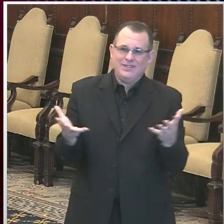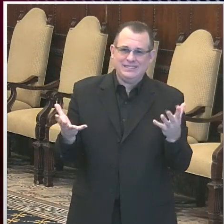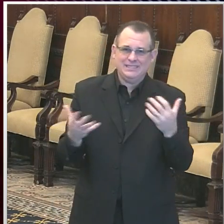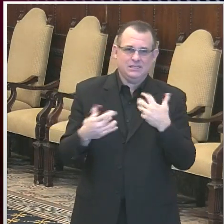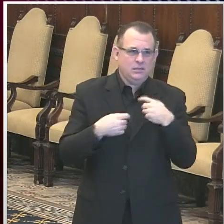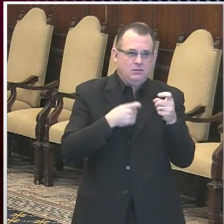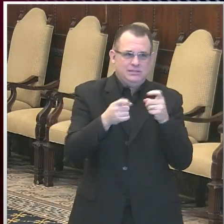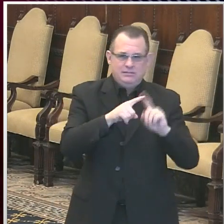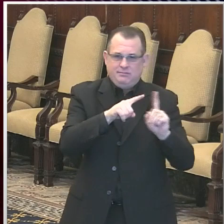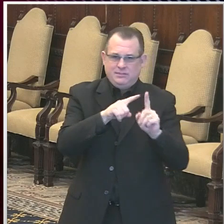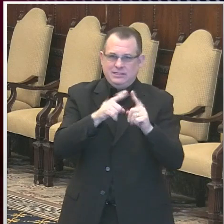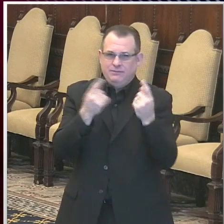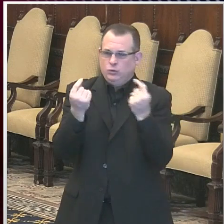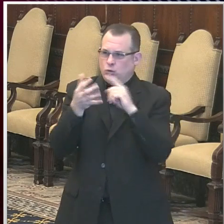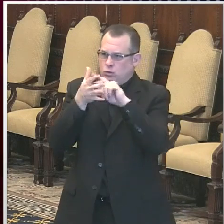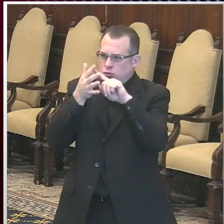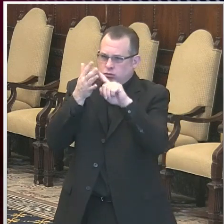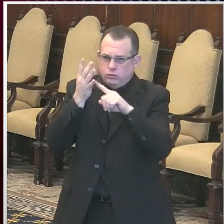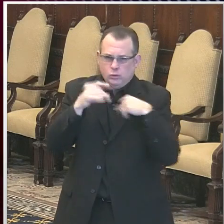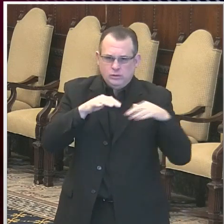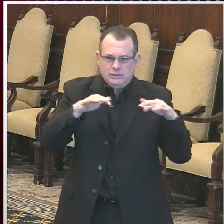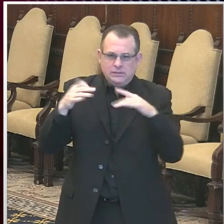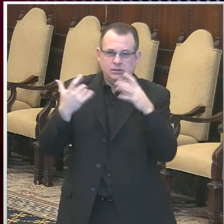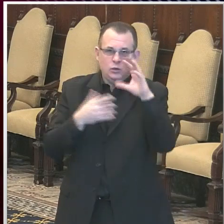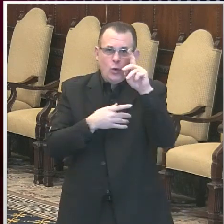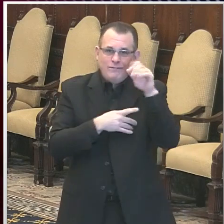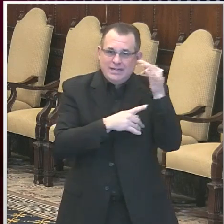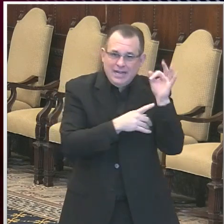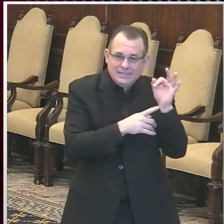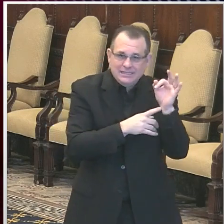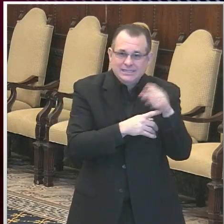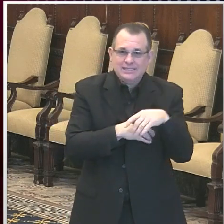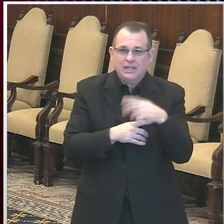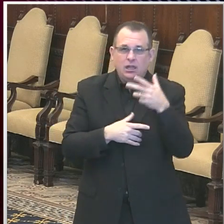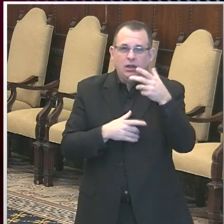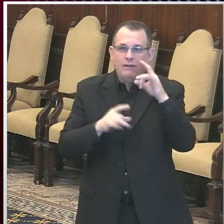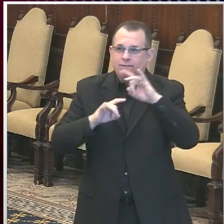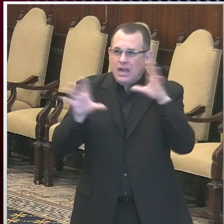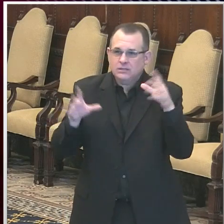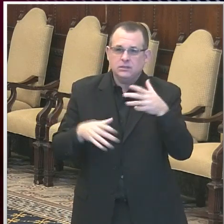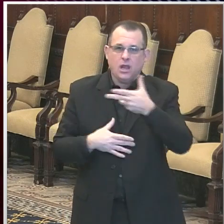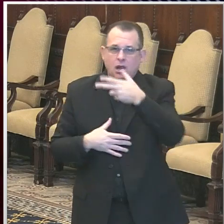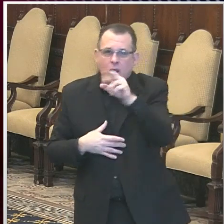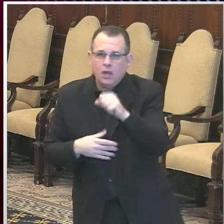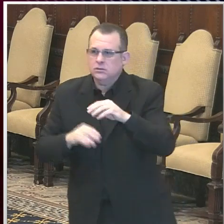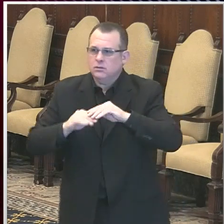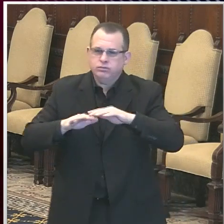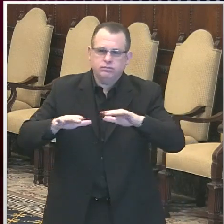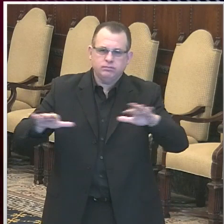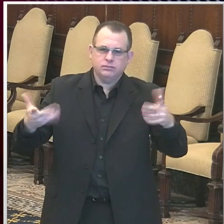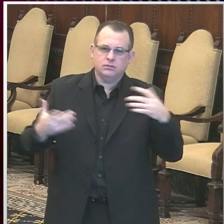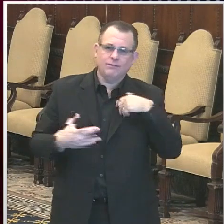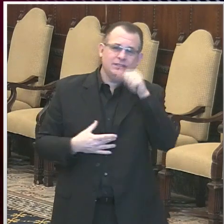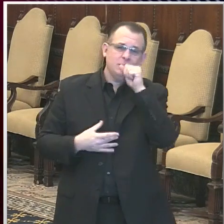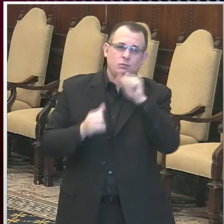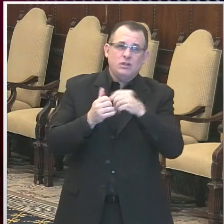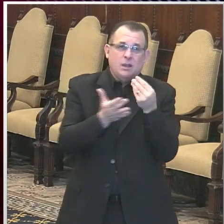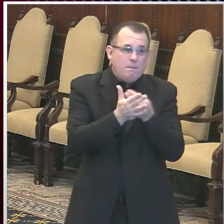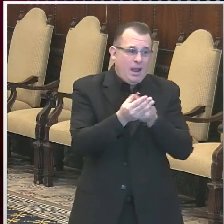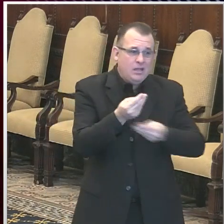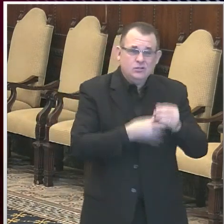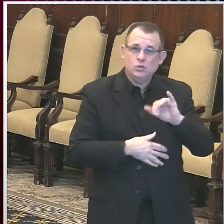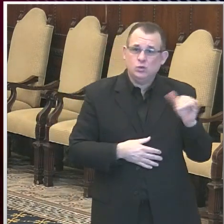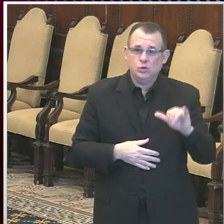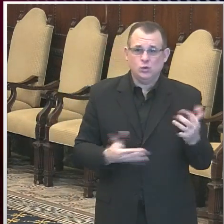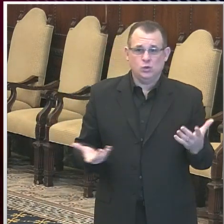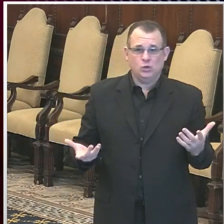it relates to COVID-19. And we will have some, and then we have to deal with our budget, which will be